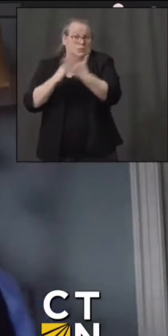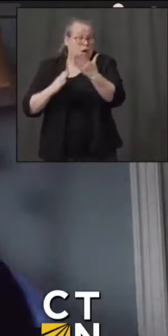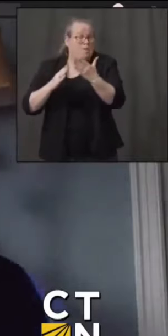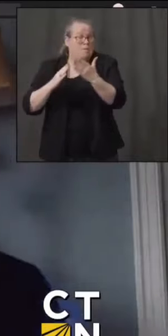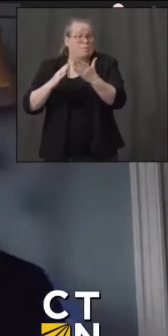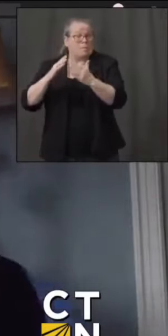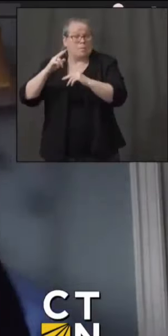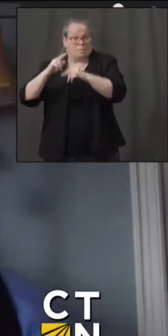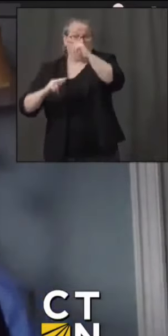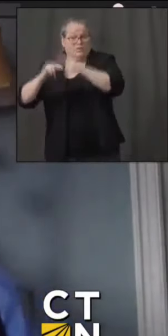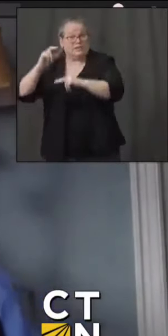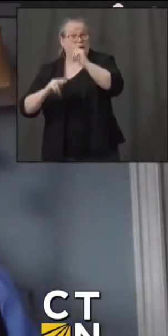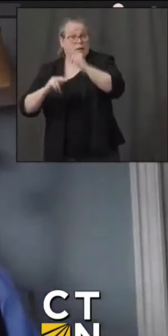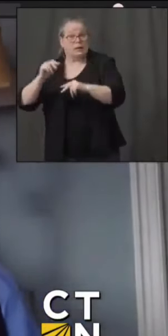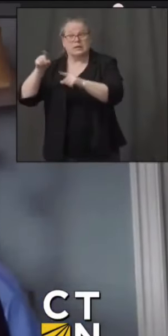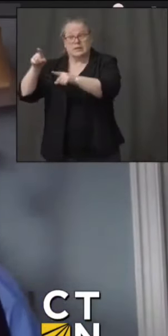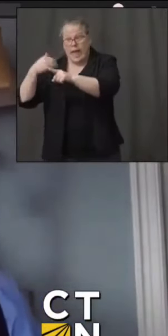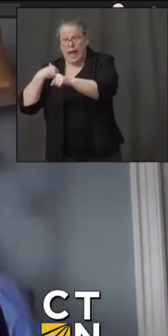seen